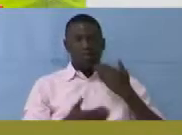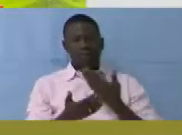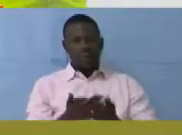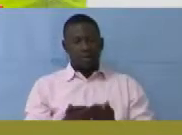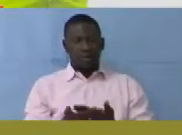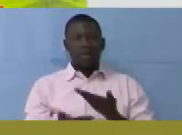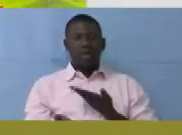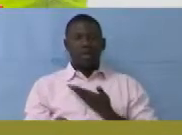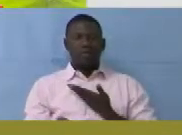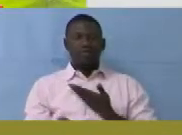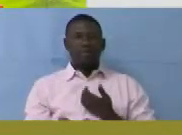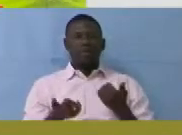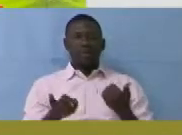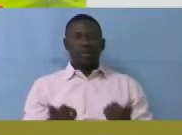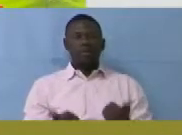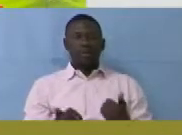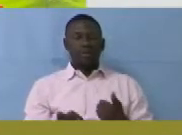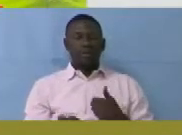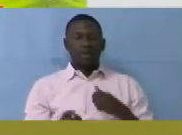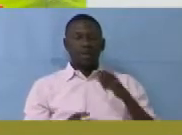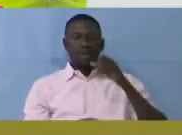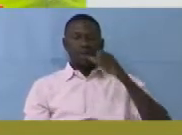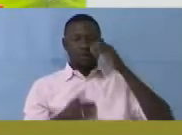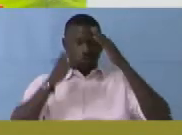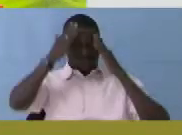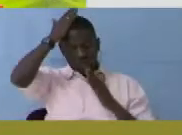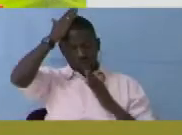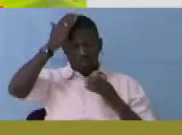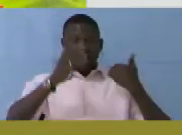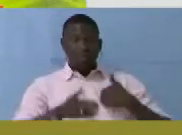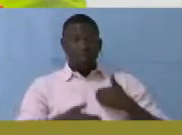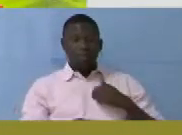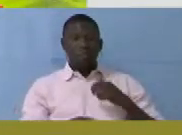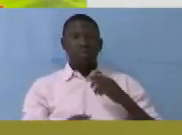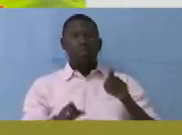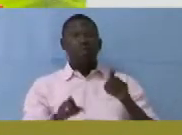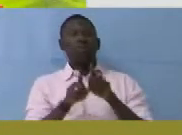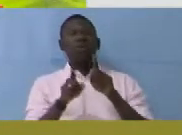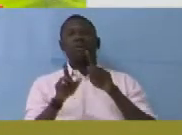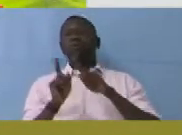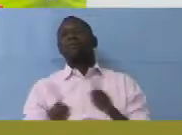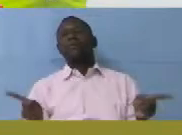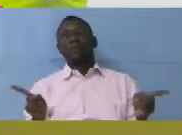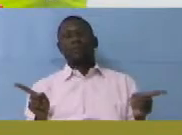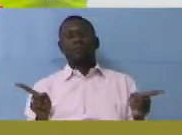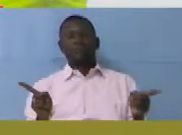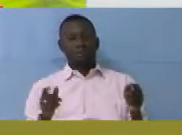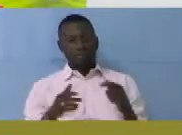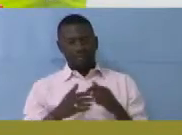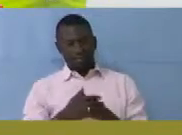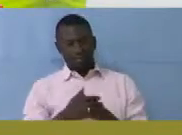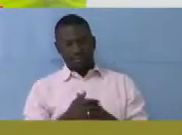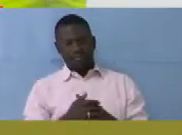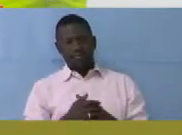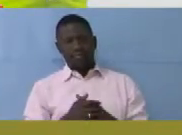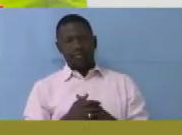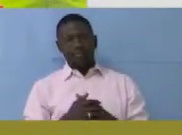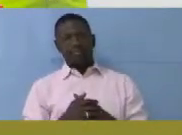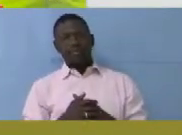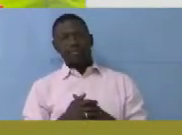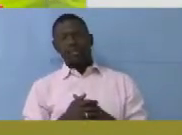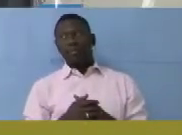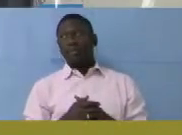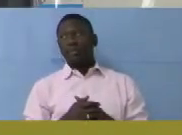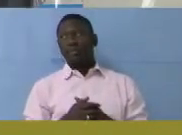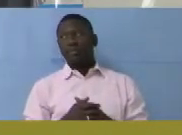these are soldiers with a difference. And when you soldier only to many along co to create a link for them from soul in that. You